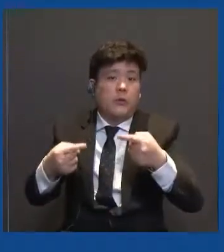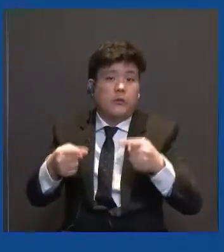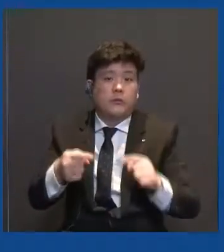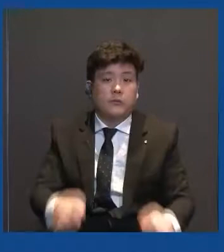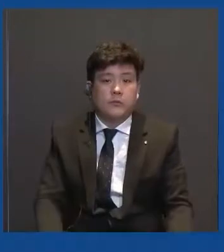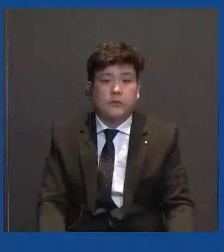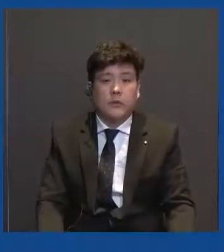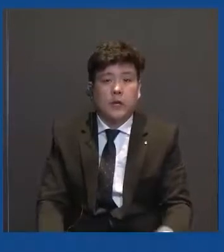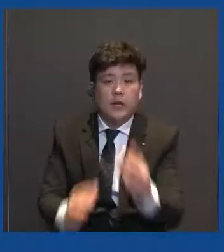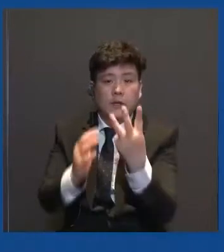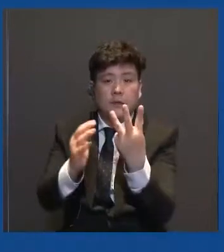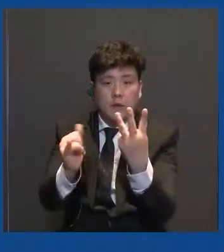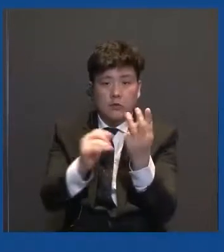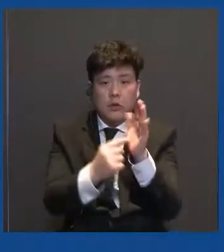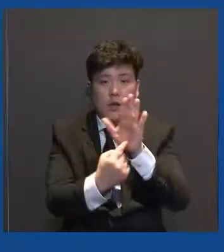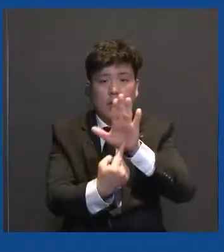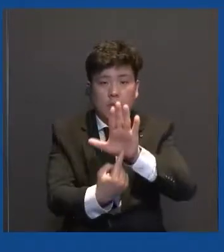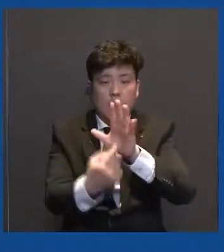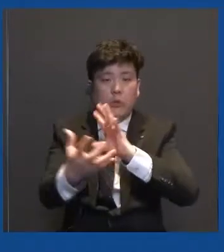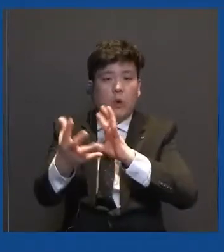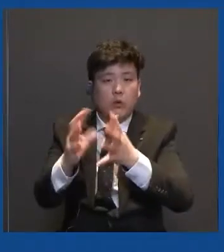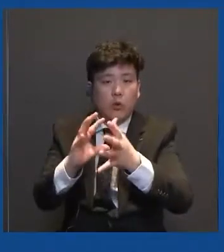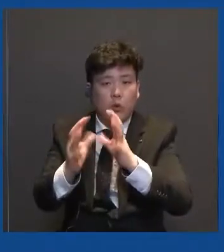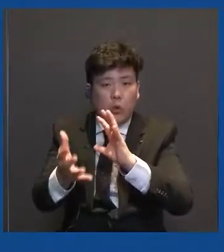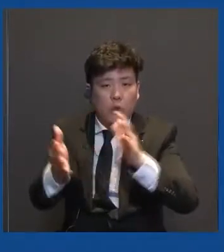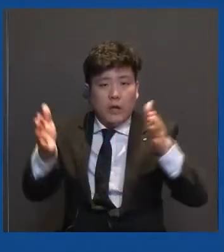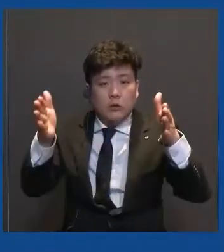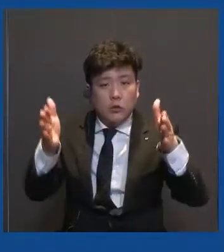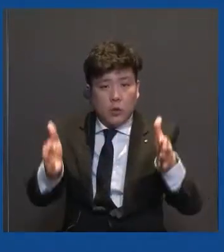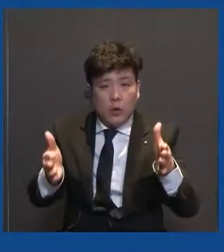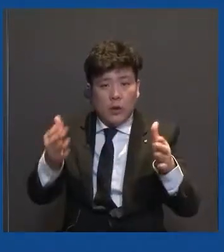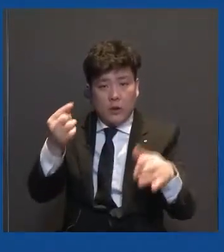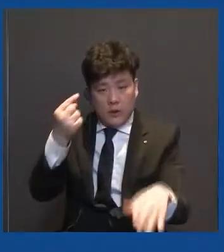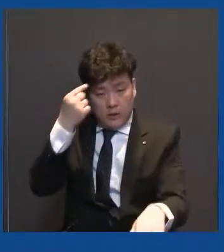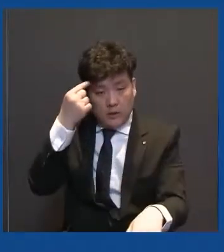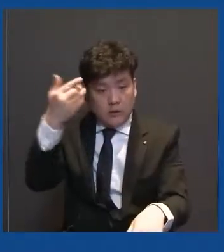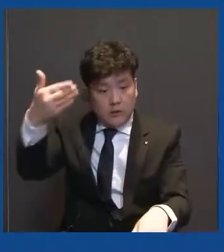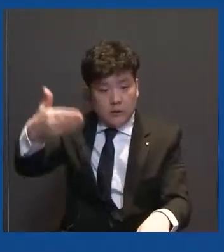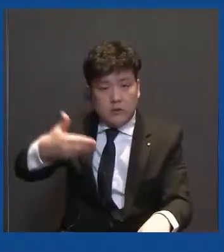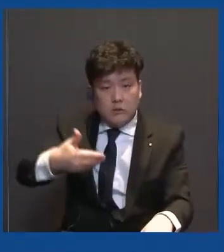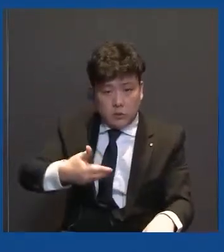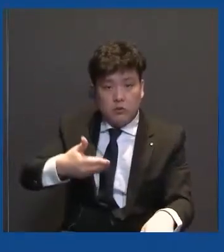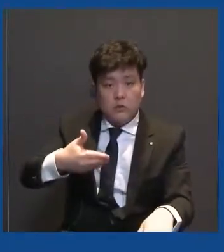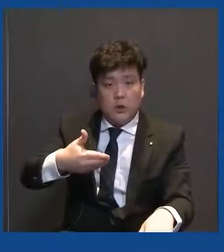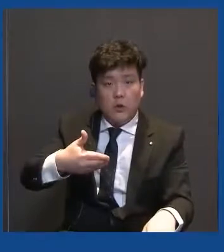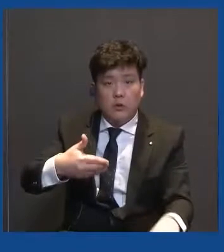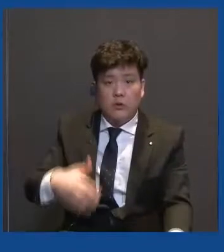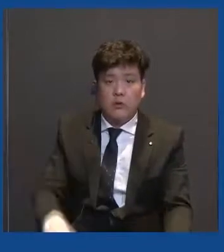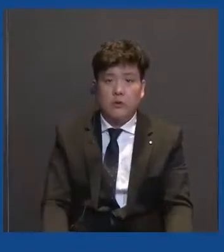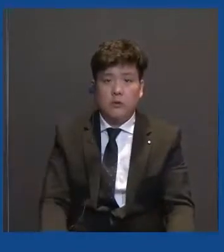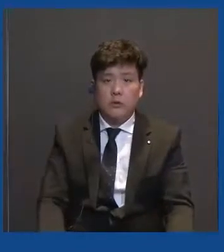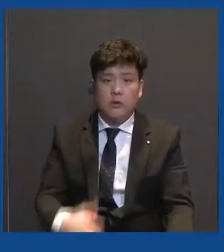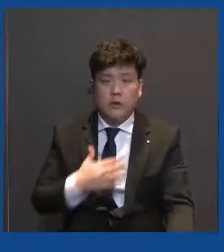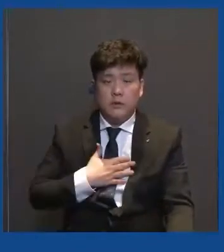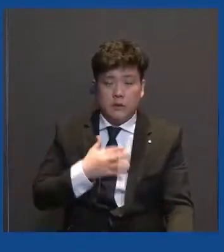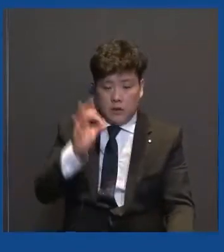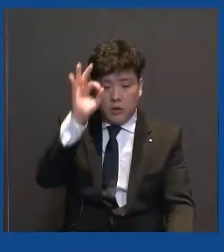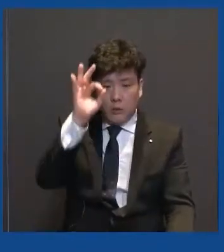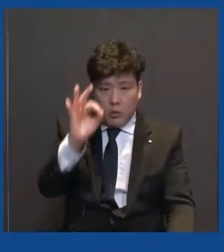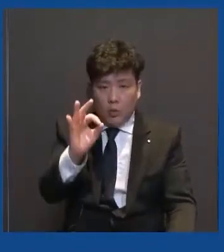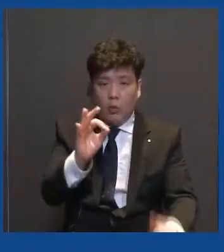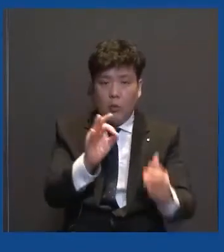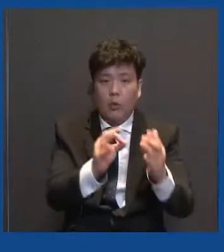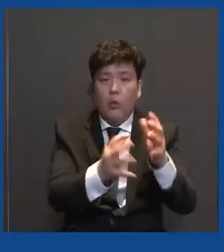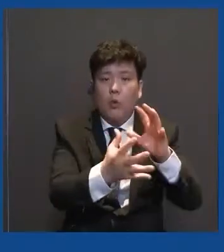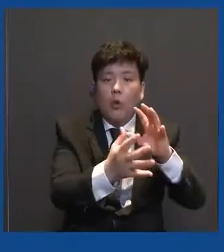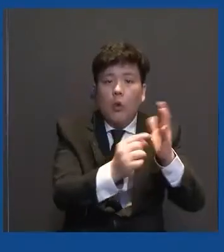we have a lot of participants online or Zoom. So during the presentations and the discussions, if you would raise